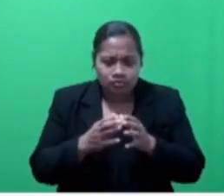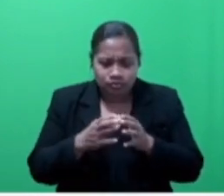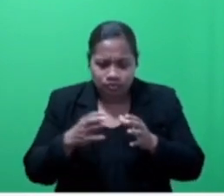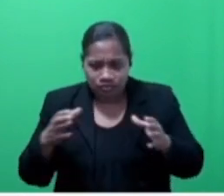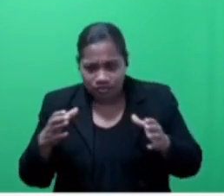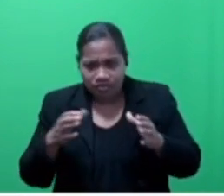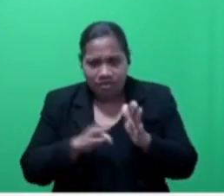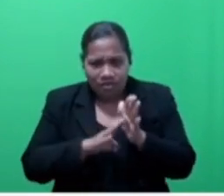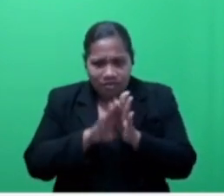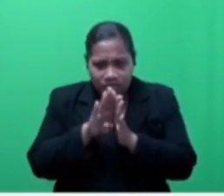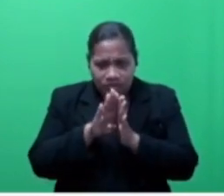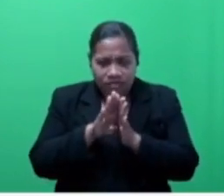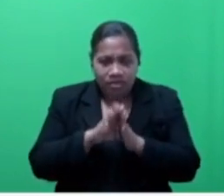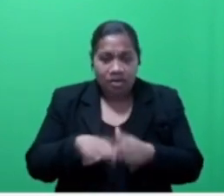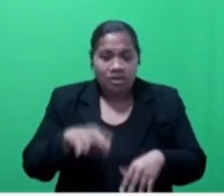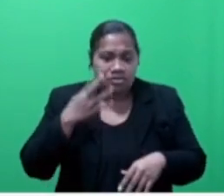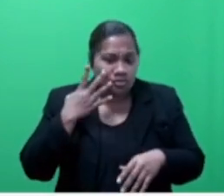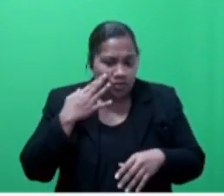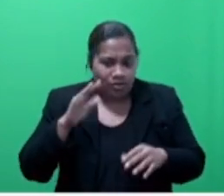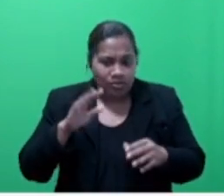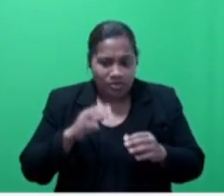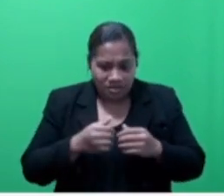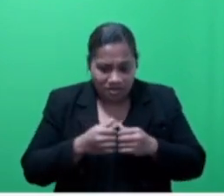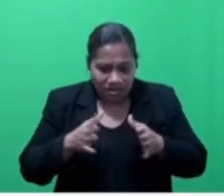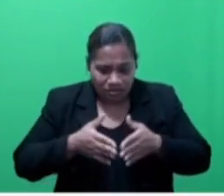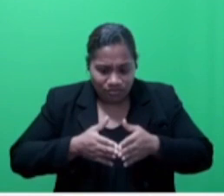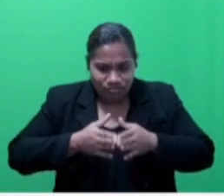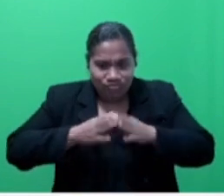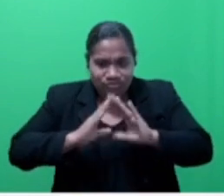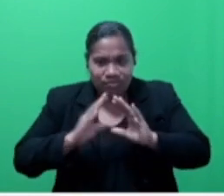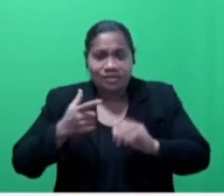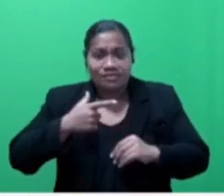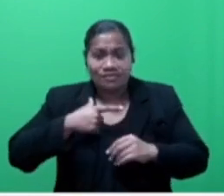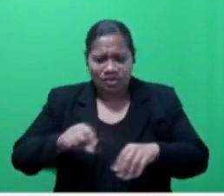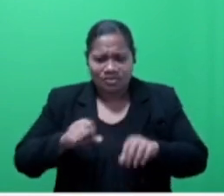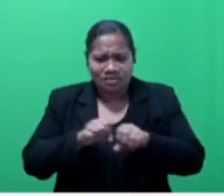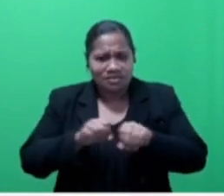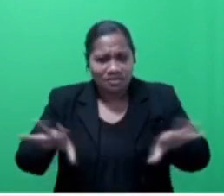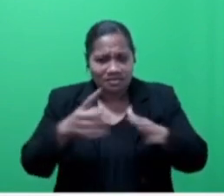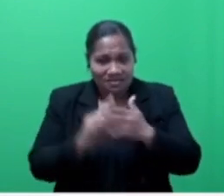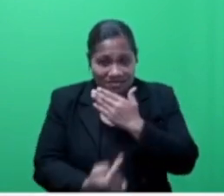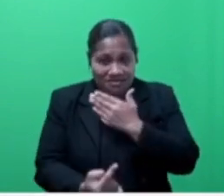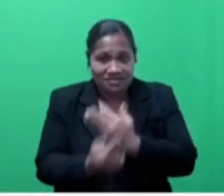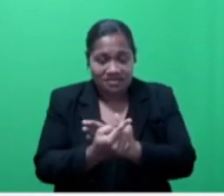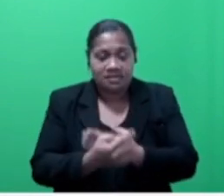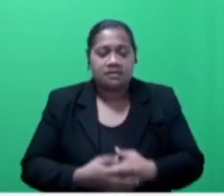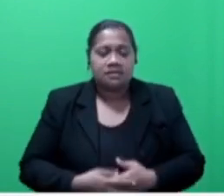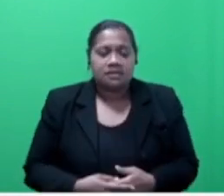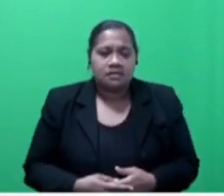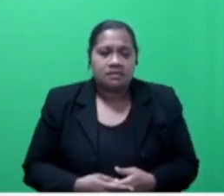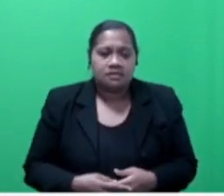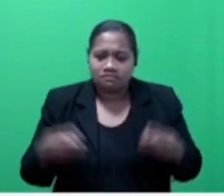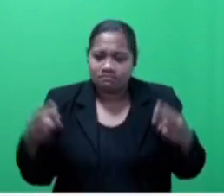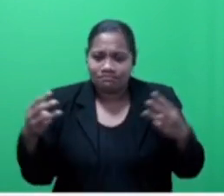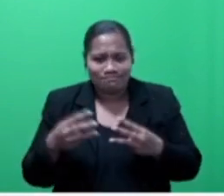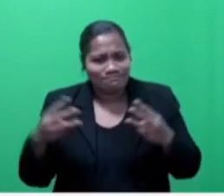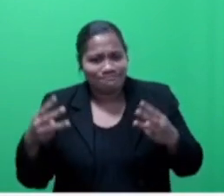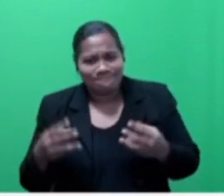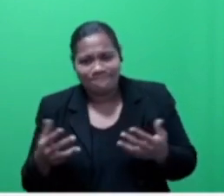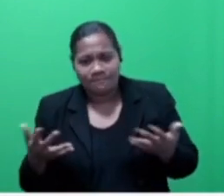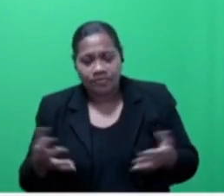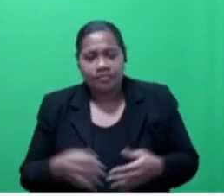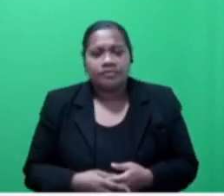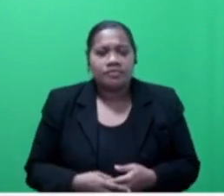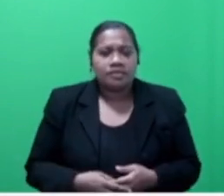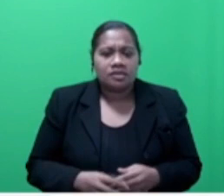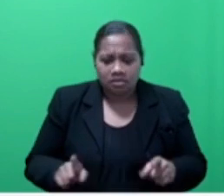the pandemic-induced recession. Mr. Speaker, sir, global trade disruptions and inflationary pressure are likely to intensify as the conflict drags